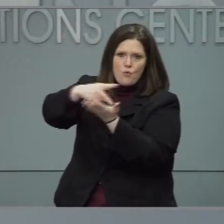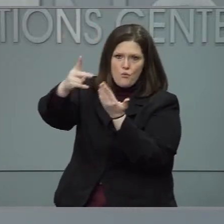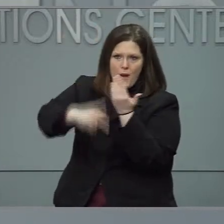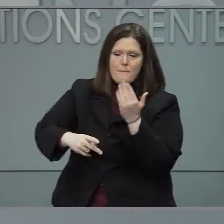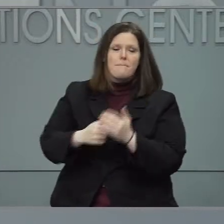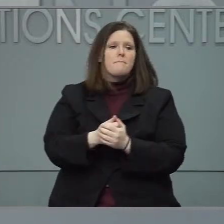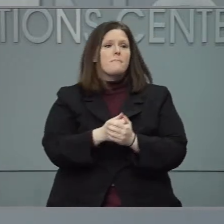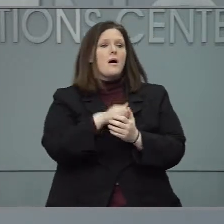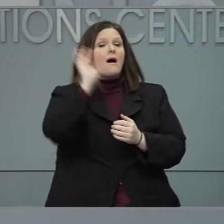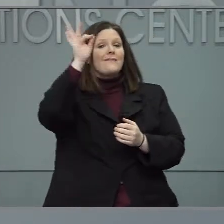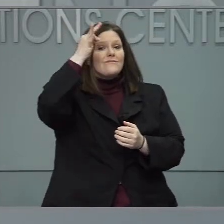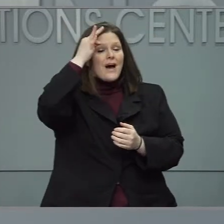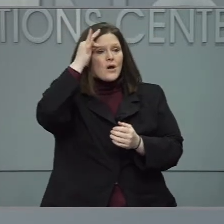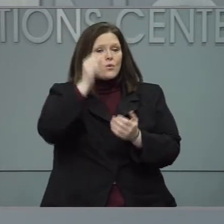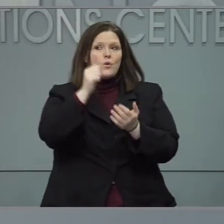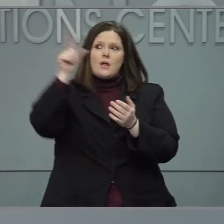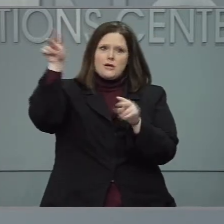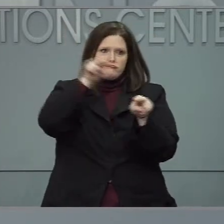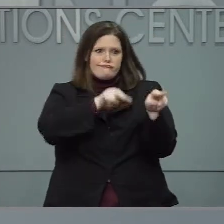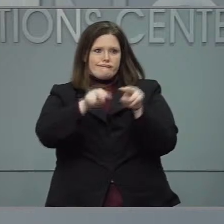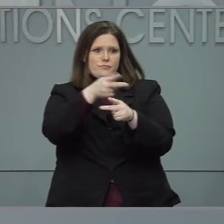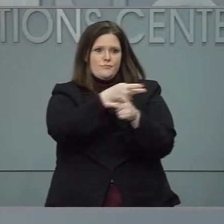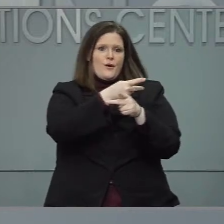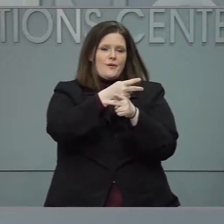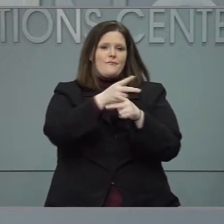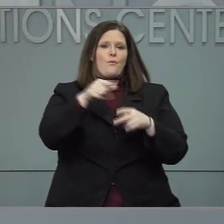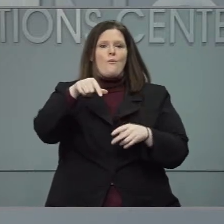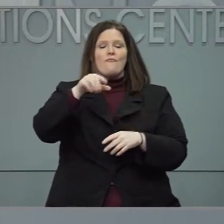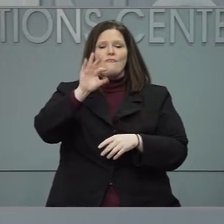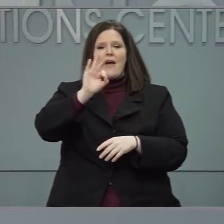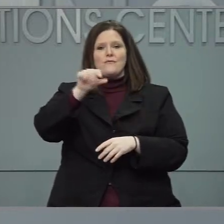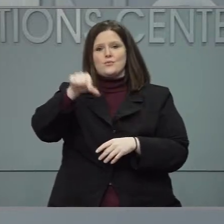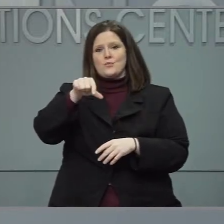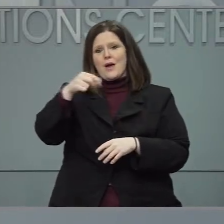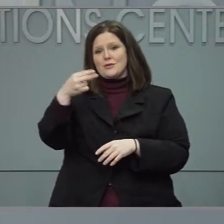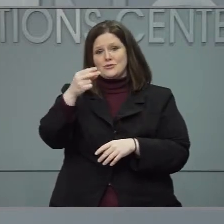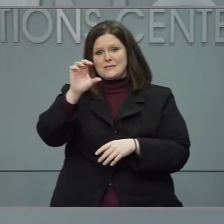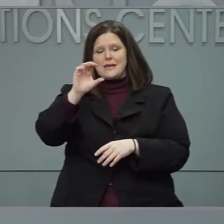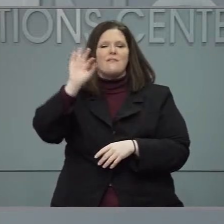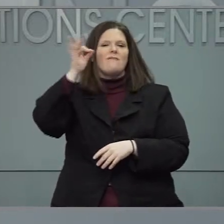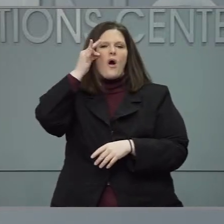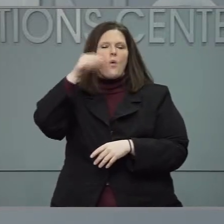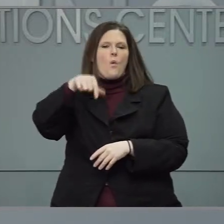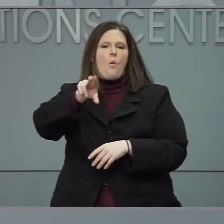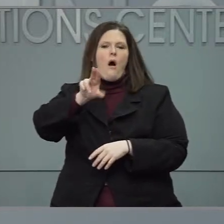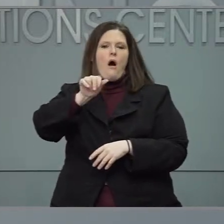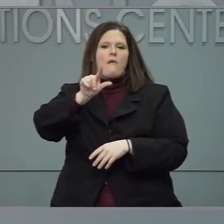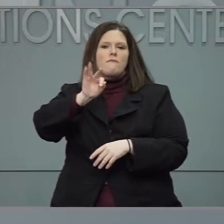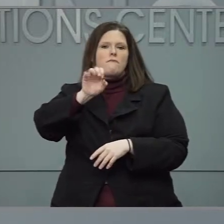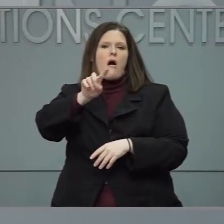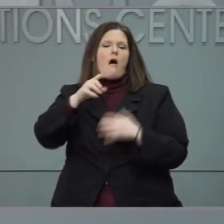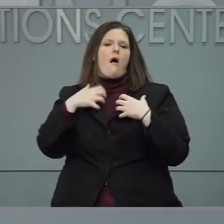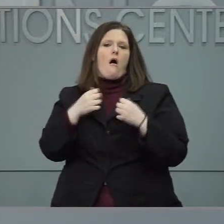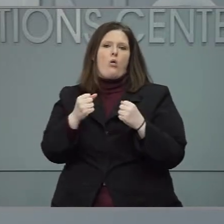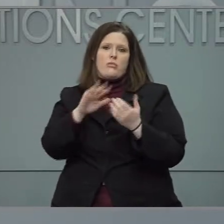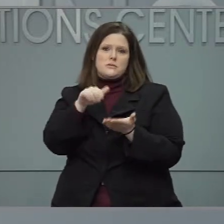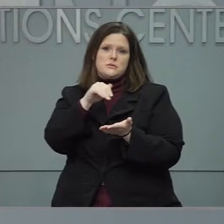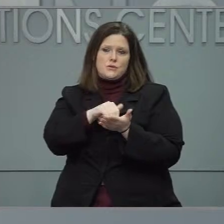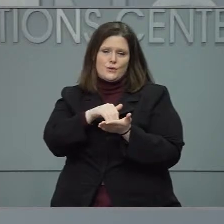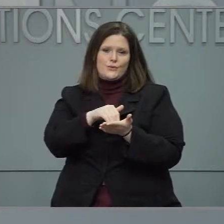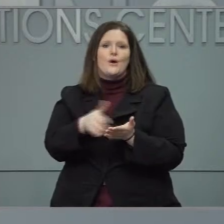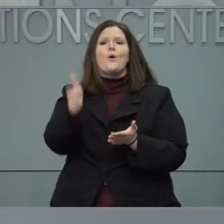health centers directly, and they are going now to this new partnership with the FEMA site in Greensboro. Again, they're going to be doing